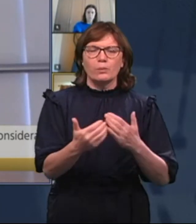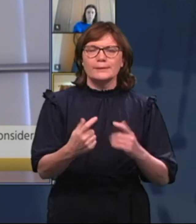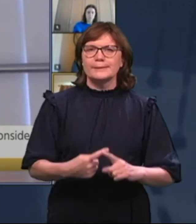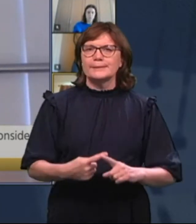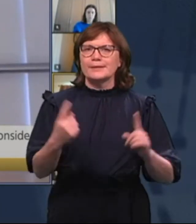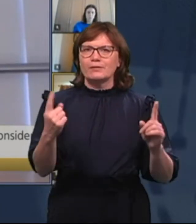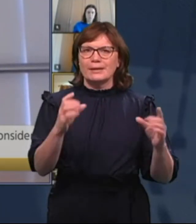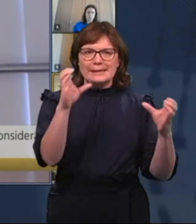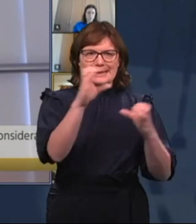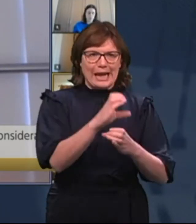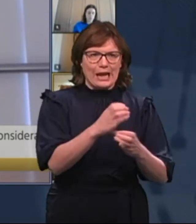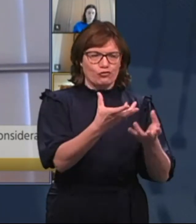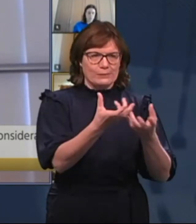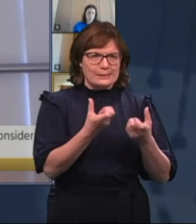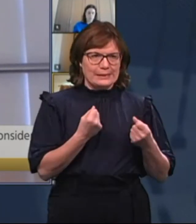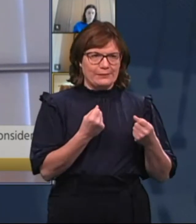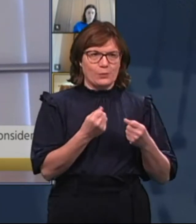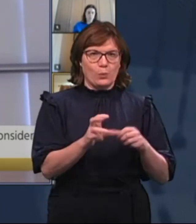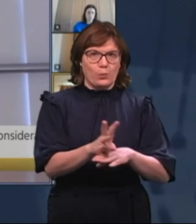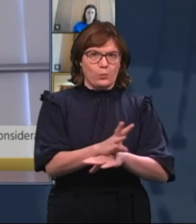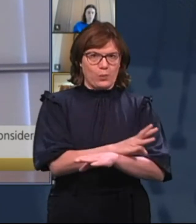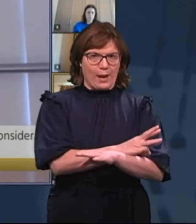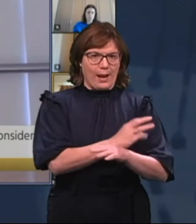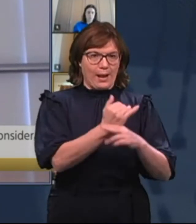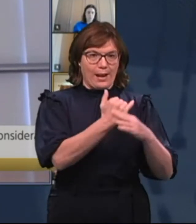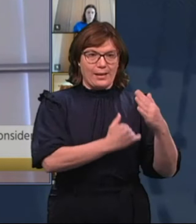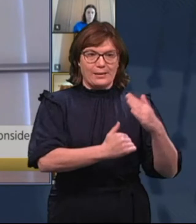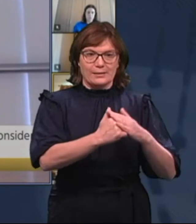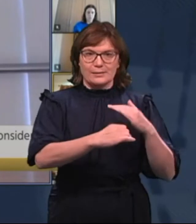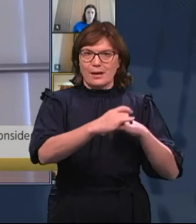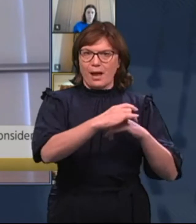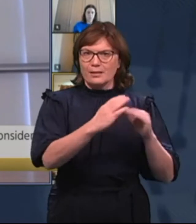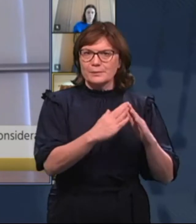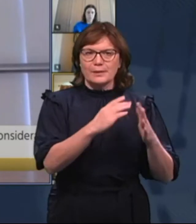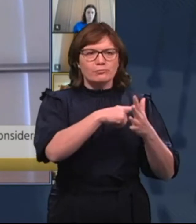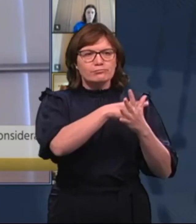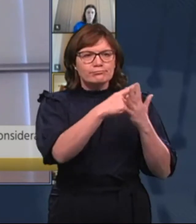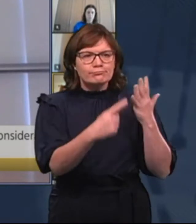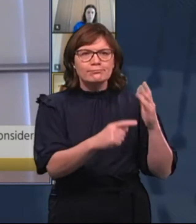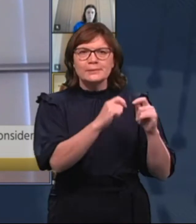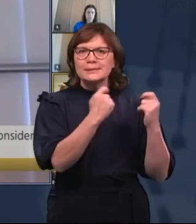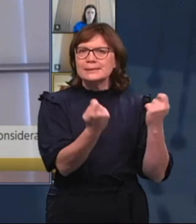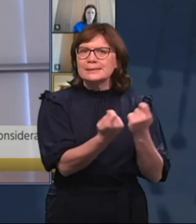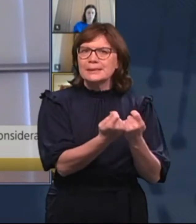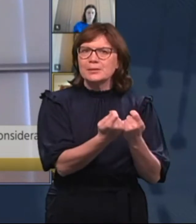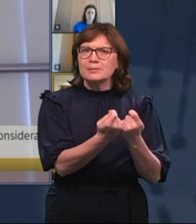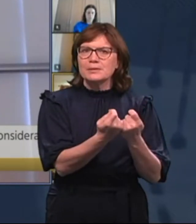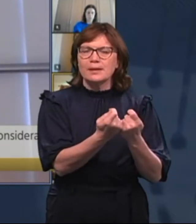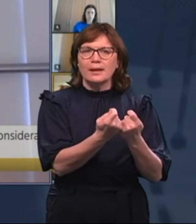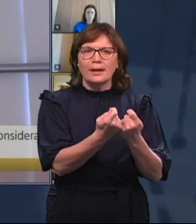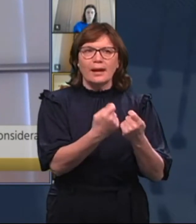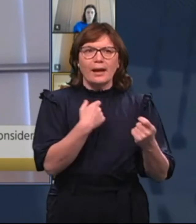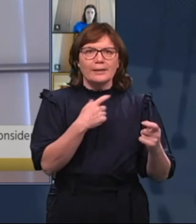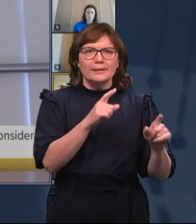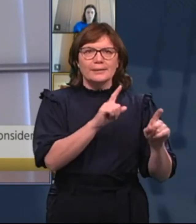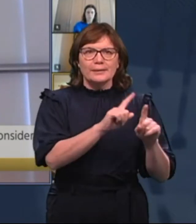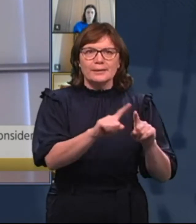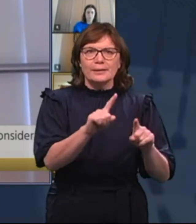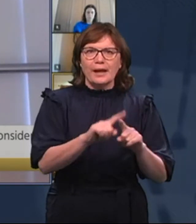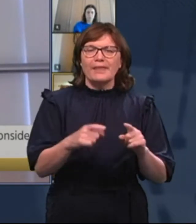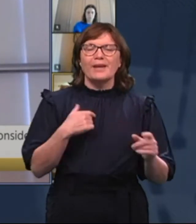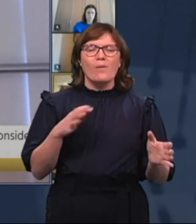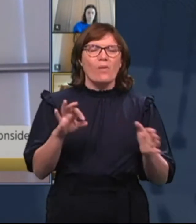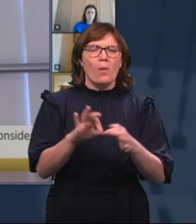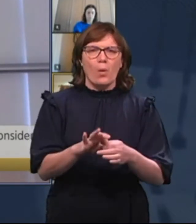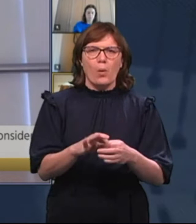you received in the hospital with access to multidisciplinary teams, constant interventions to absolutely nothing at